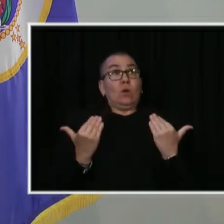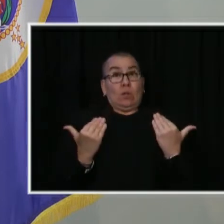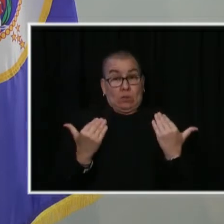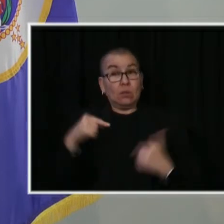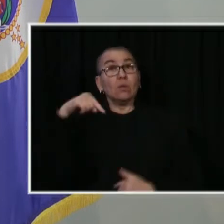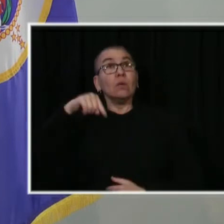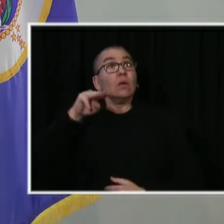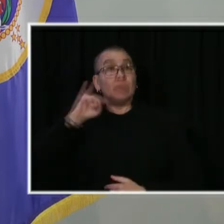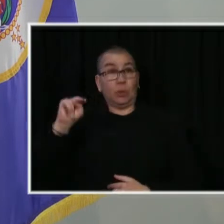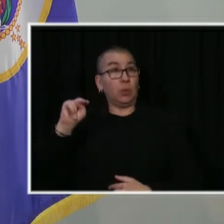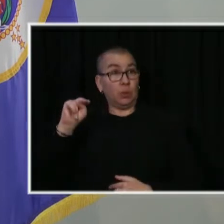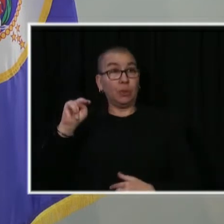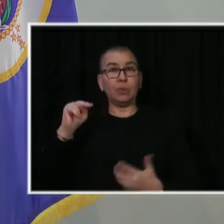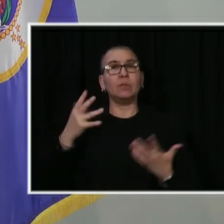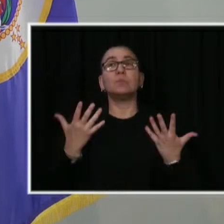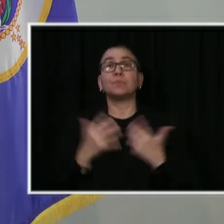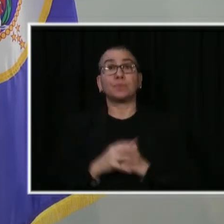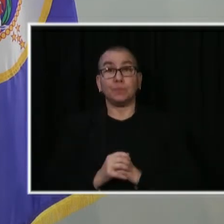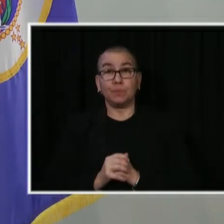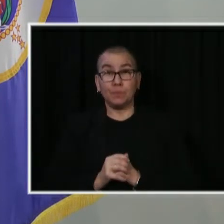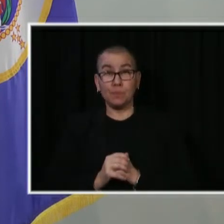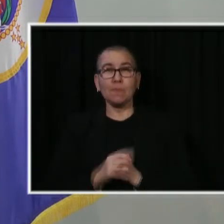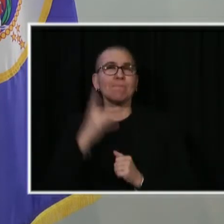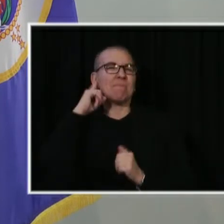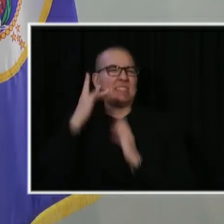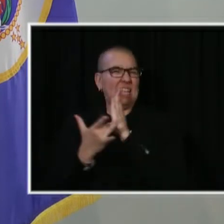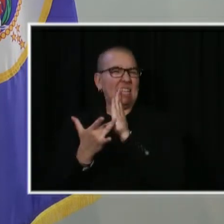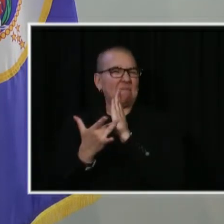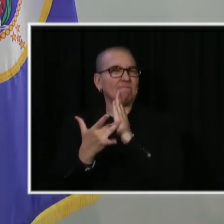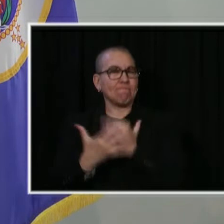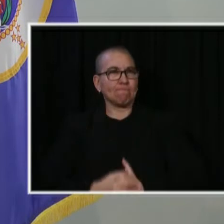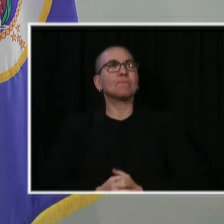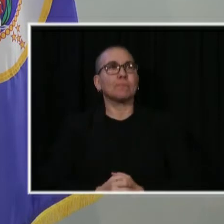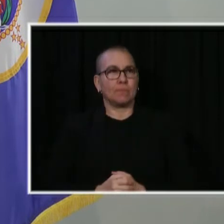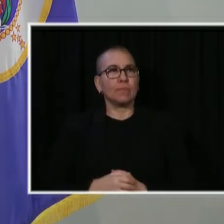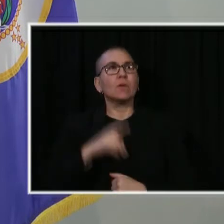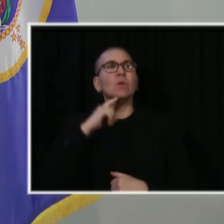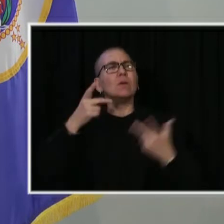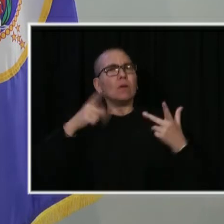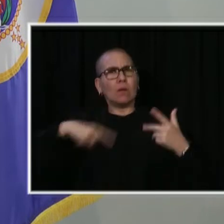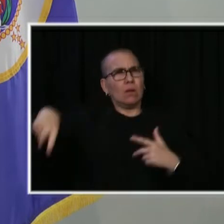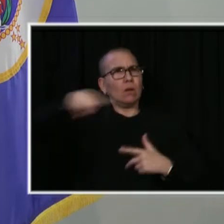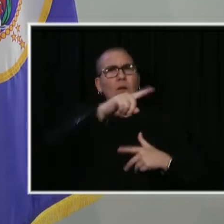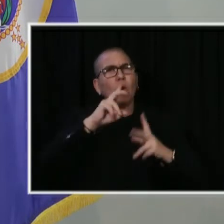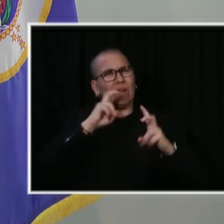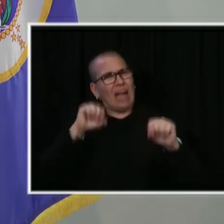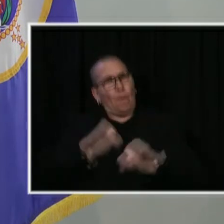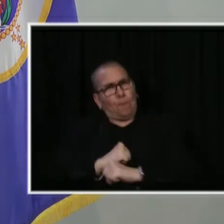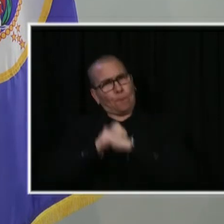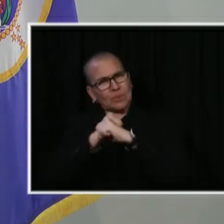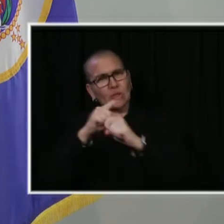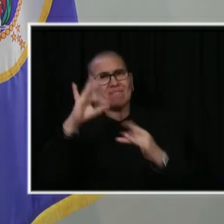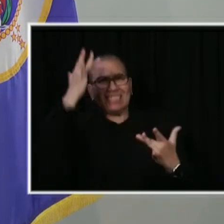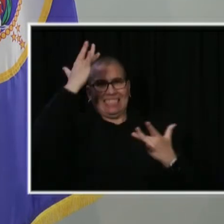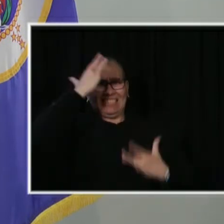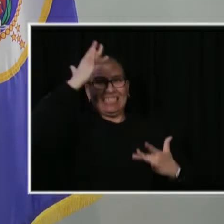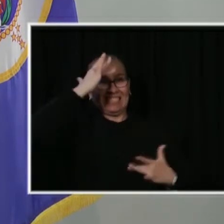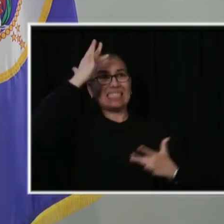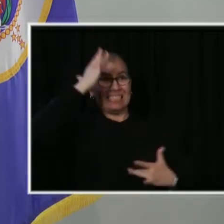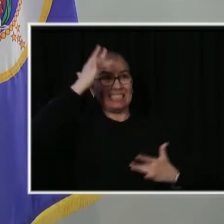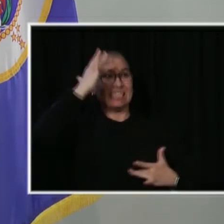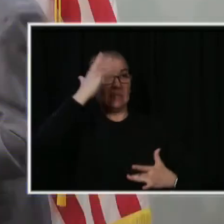those can be for almost all of them preventable if we continue to do the things that we need to do that's